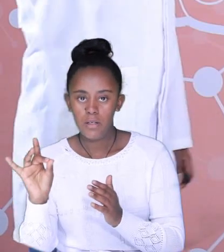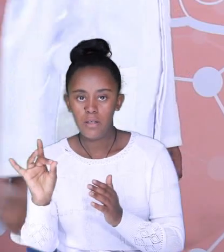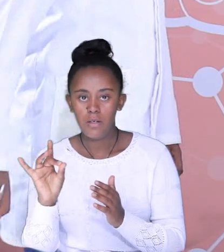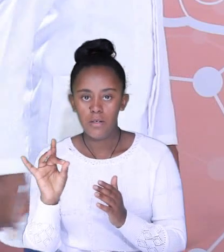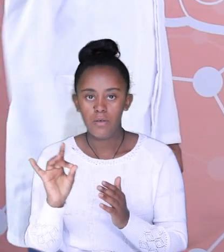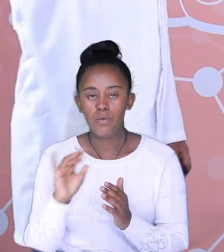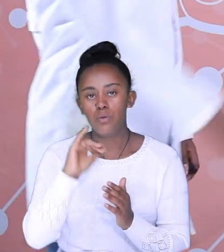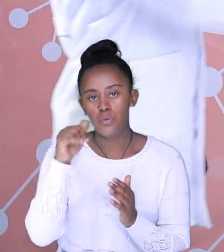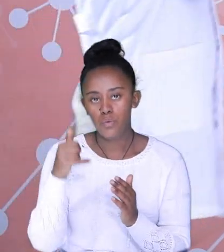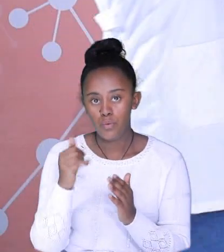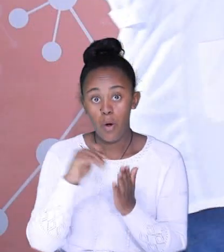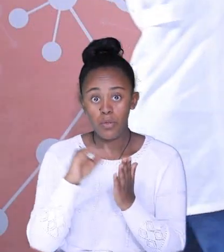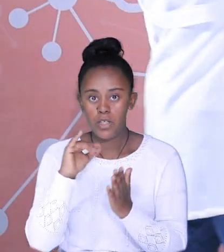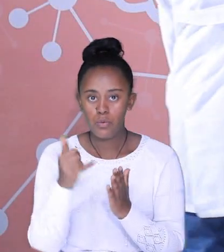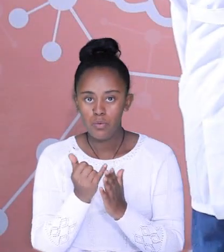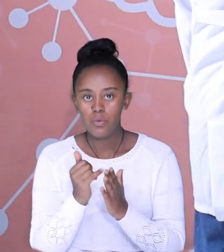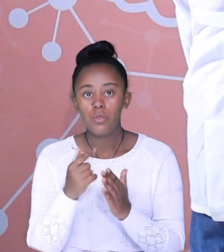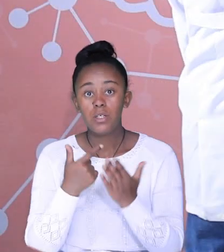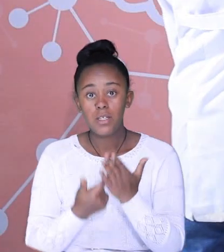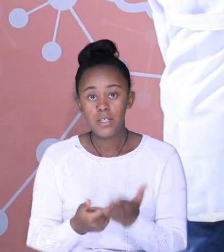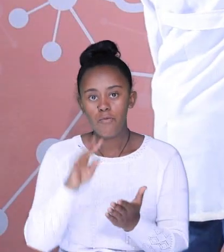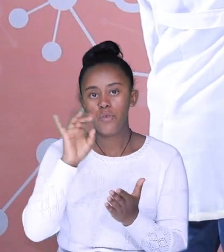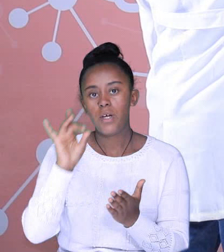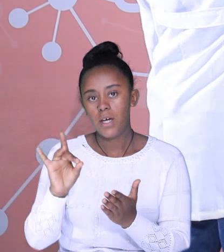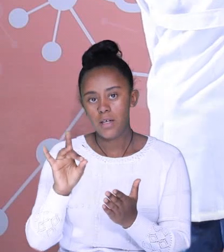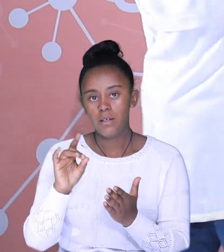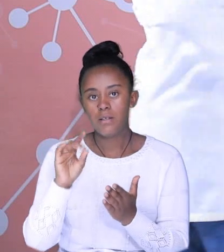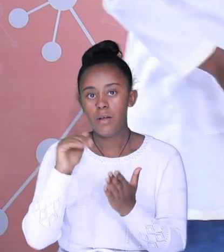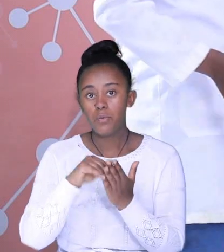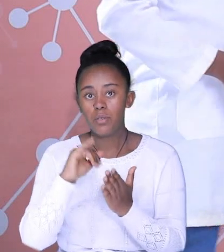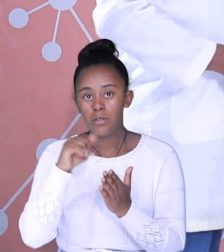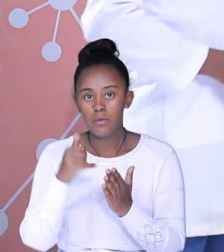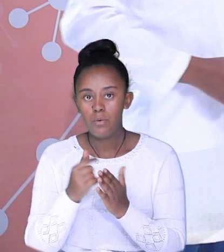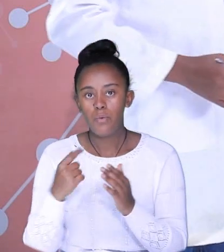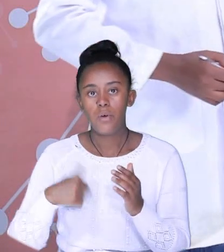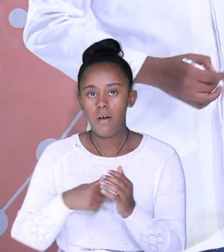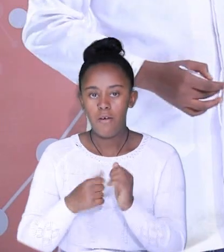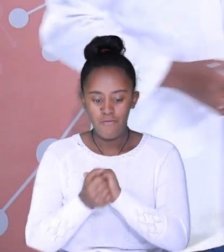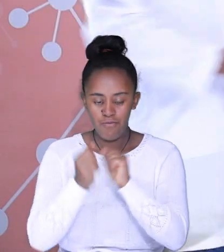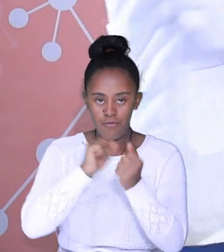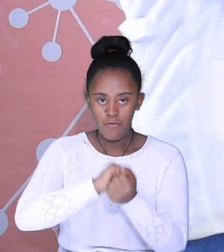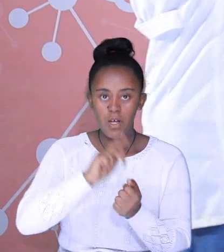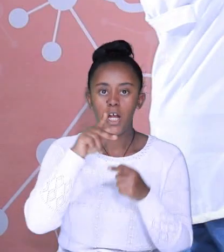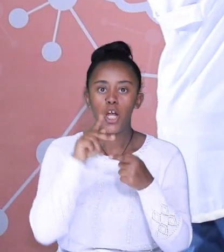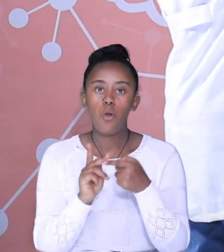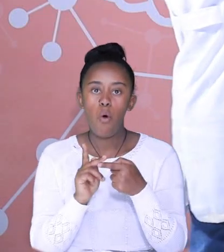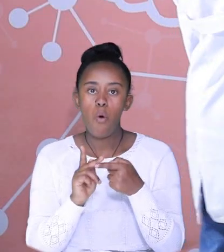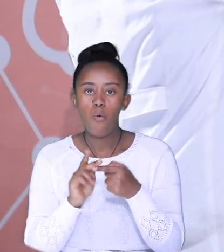48,000 Joule. This 48,000 Joule we can convert into kilojoule.